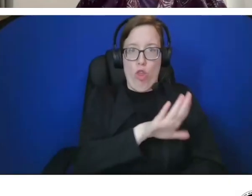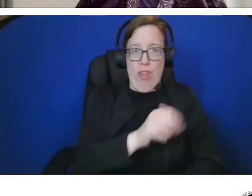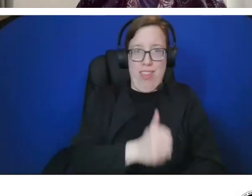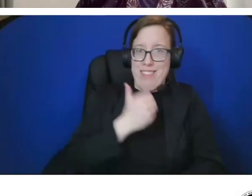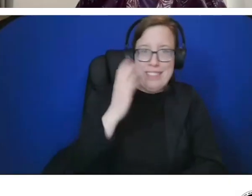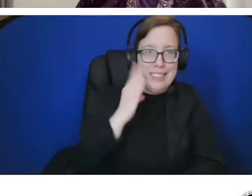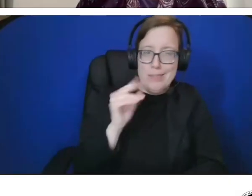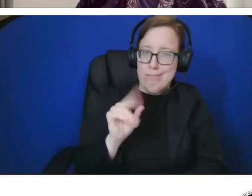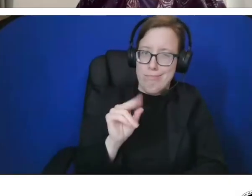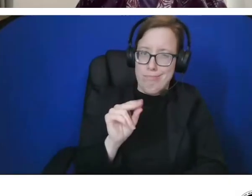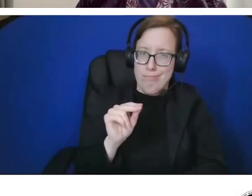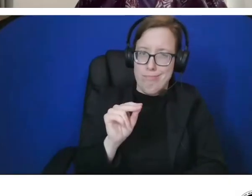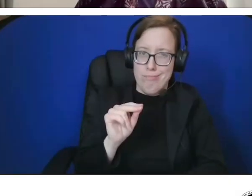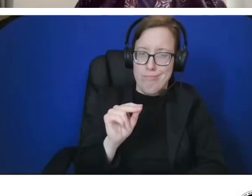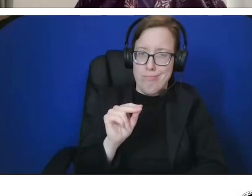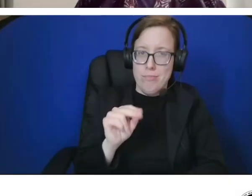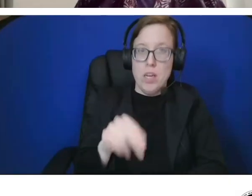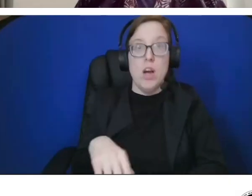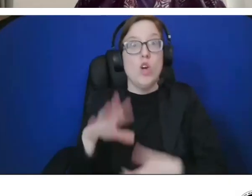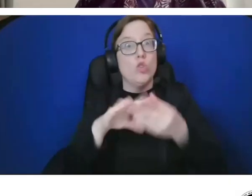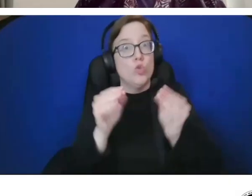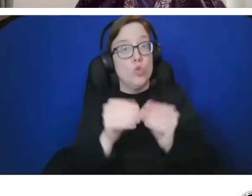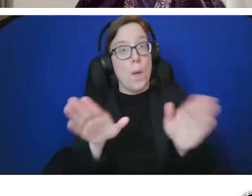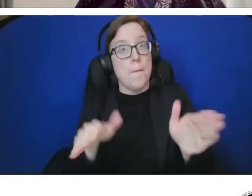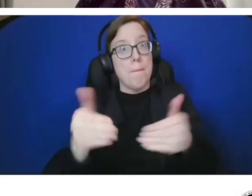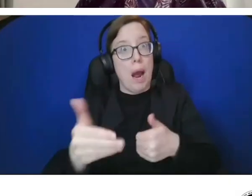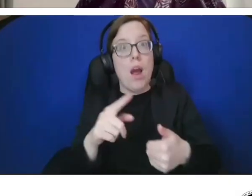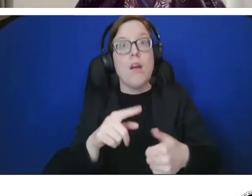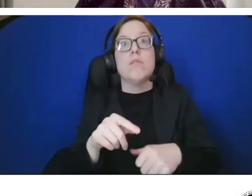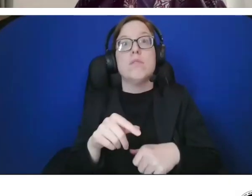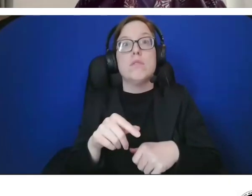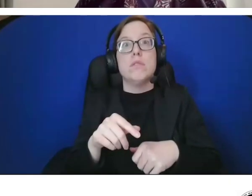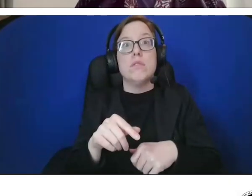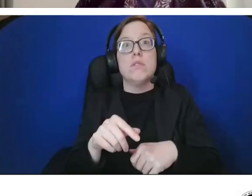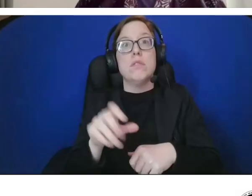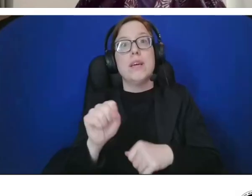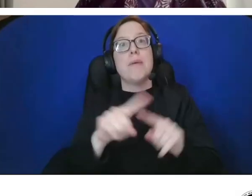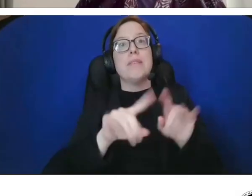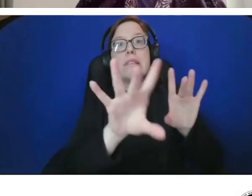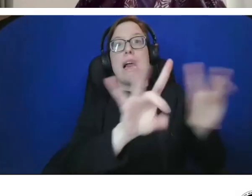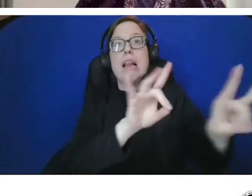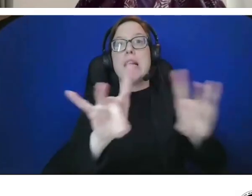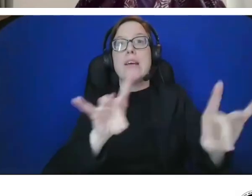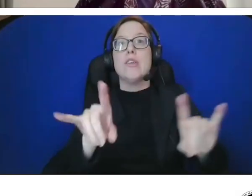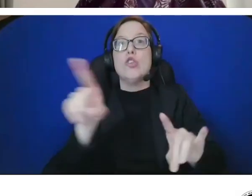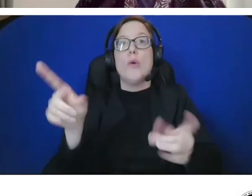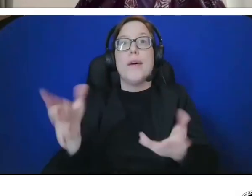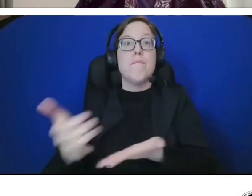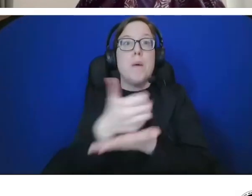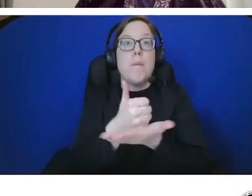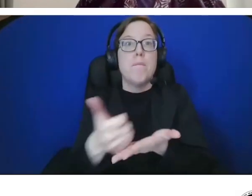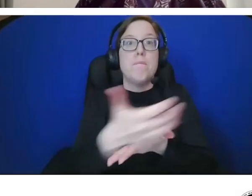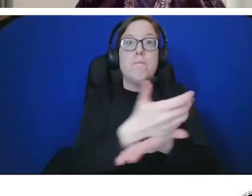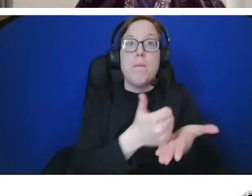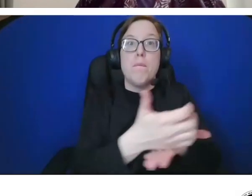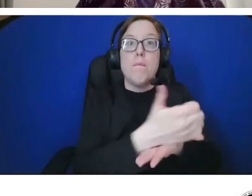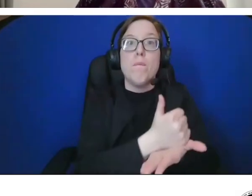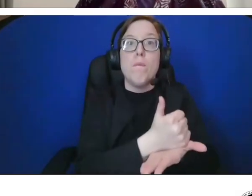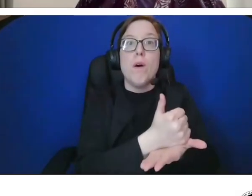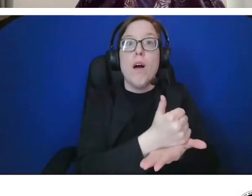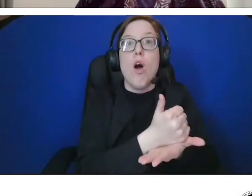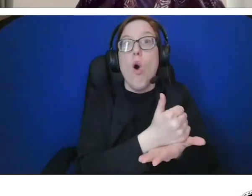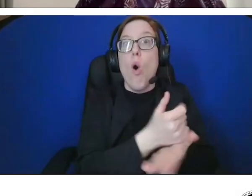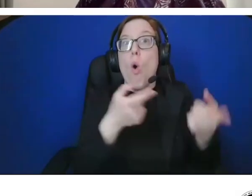lived experiences, is it? But a story box can also be a selection of things you've gathered while